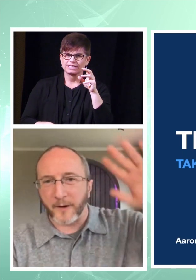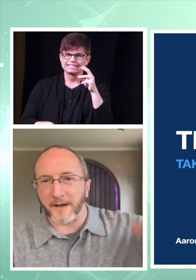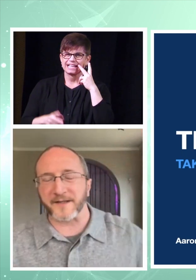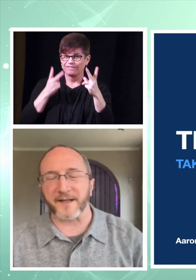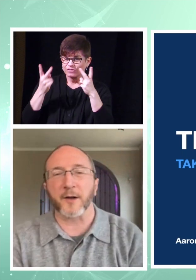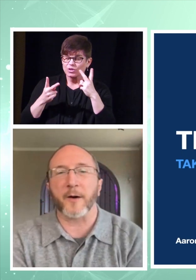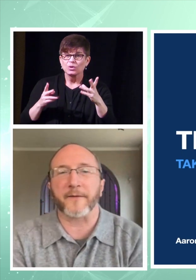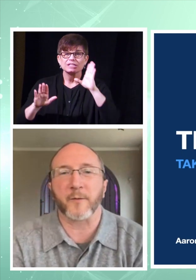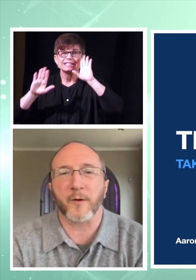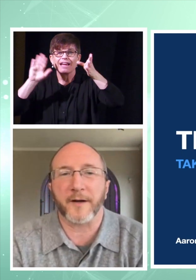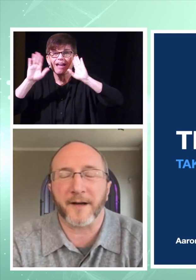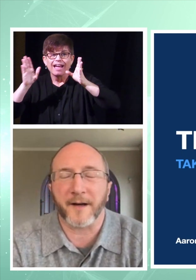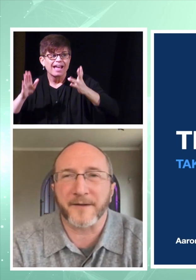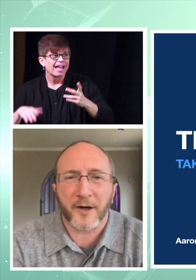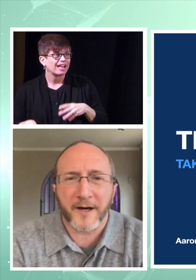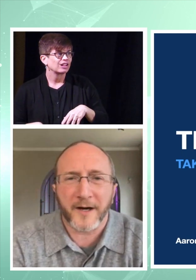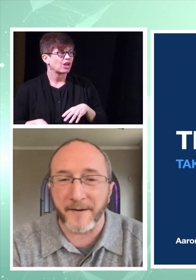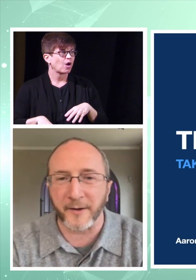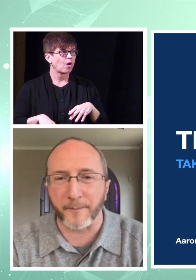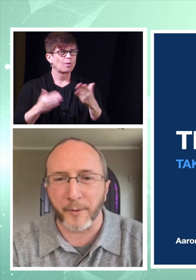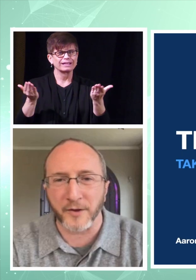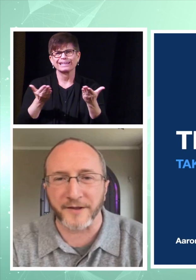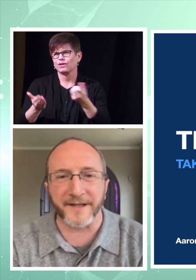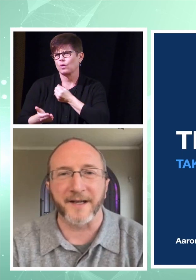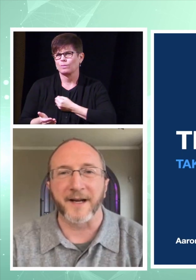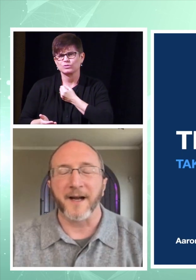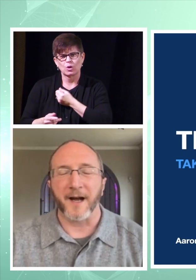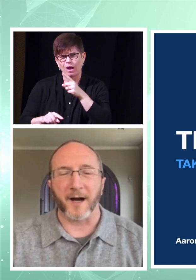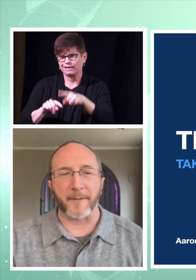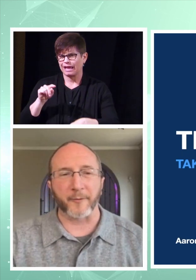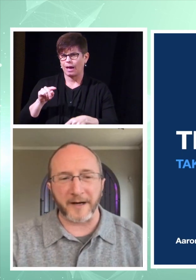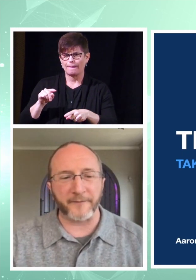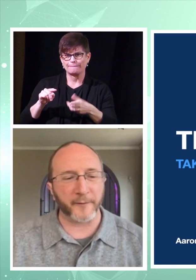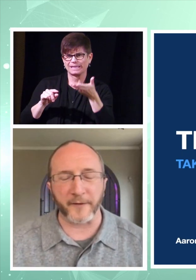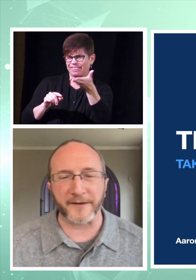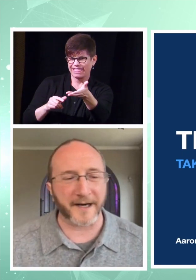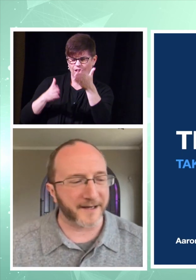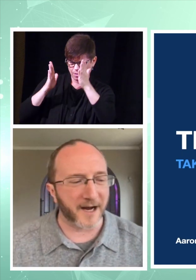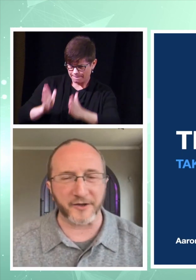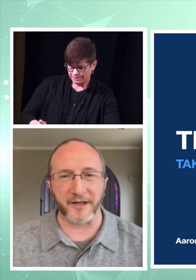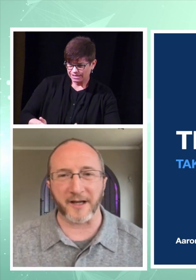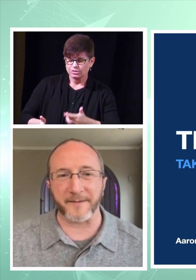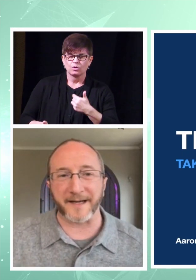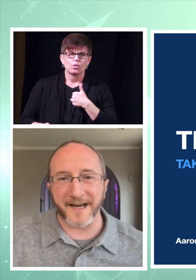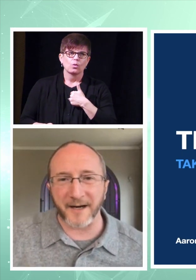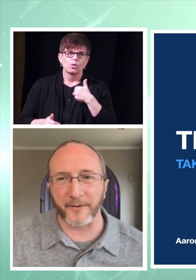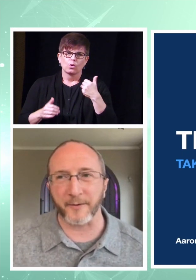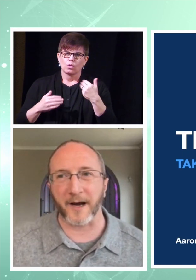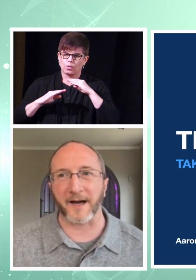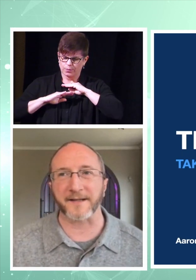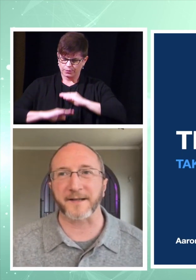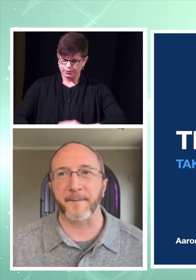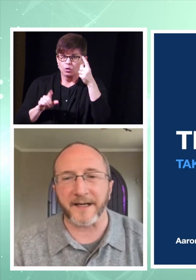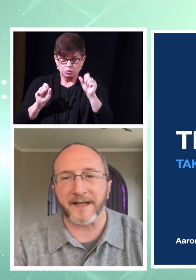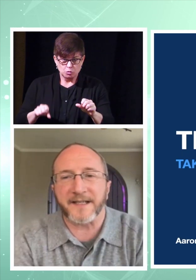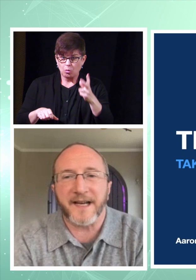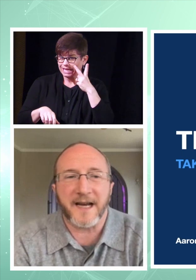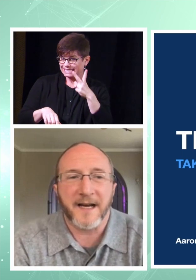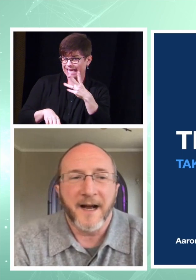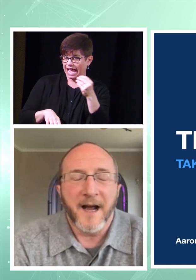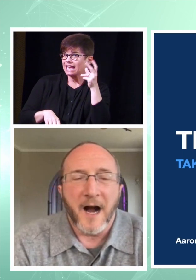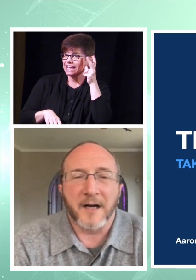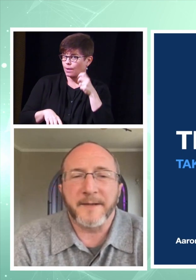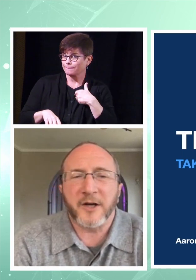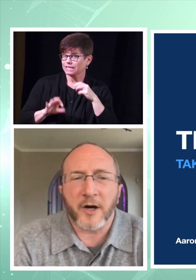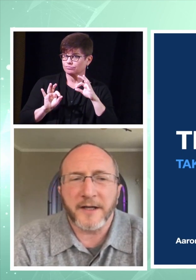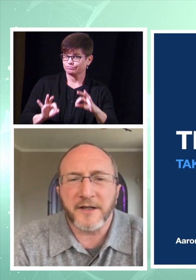the interwebs, and hello, everyone. I'm sorry I can't be there in person. I'm grateful for the technology to let me connect with you guys. And